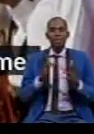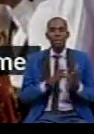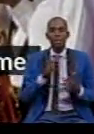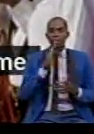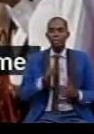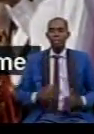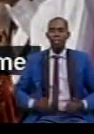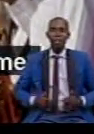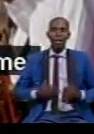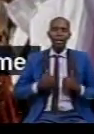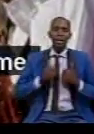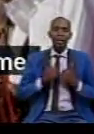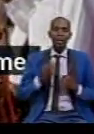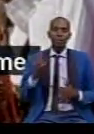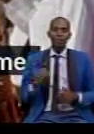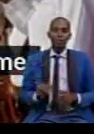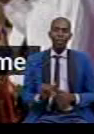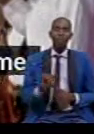and succeed.